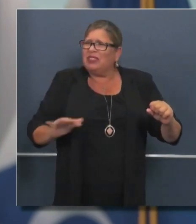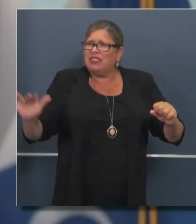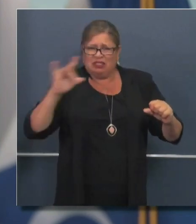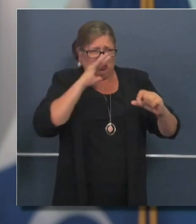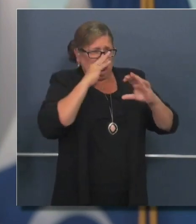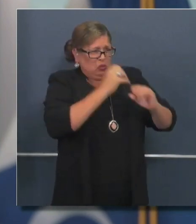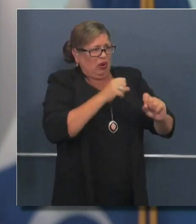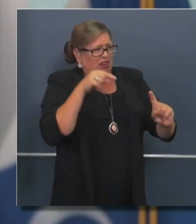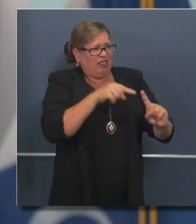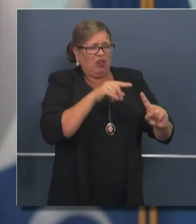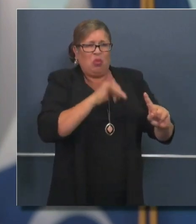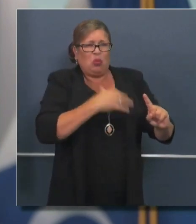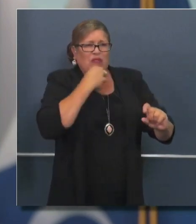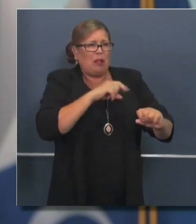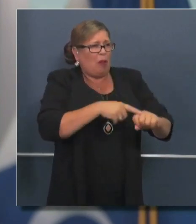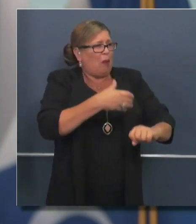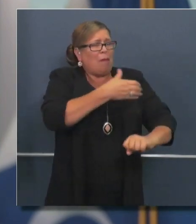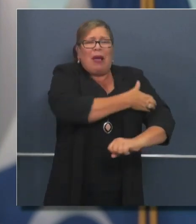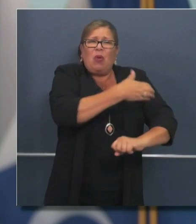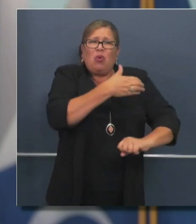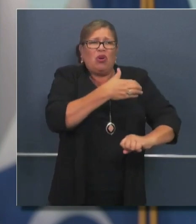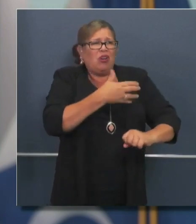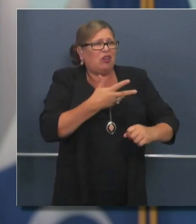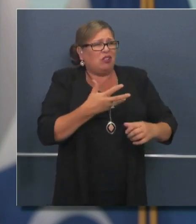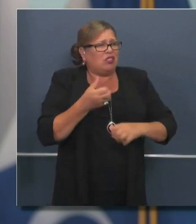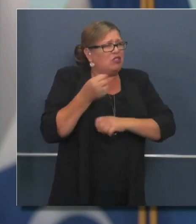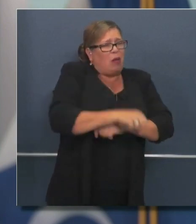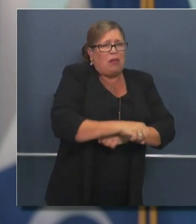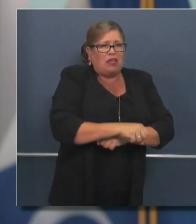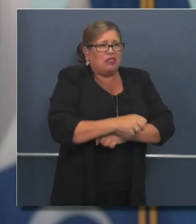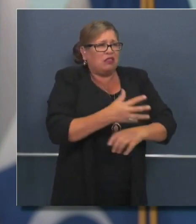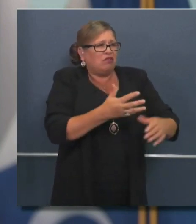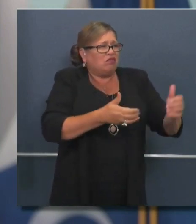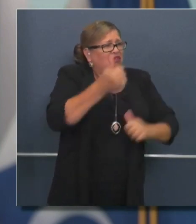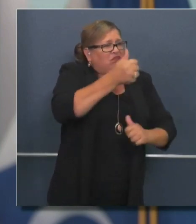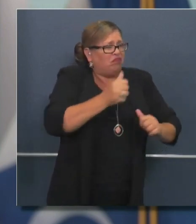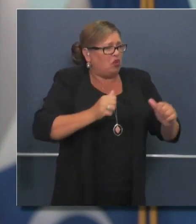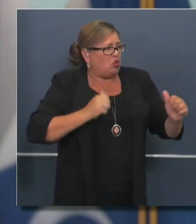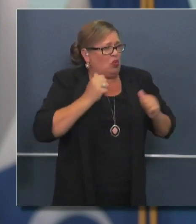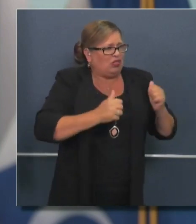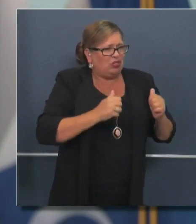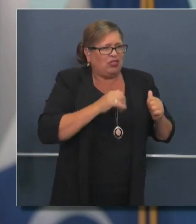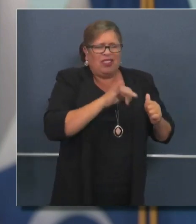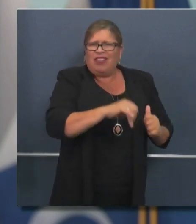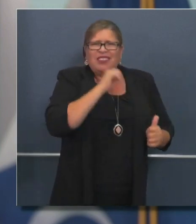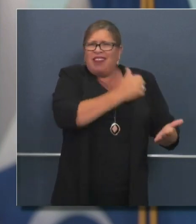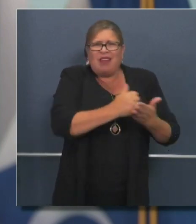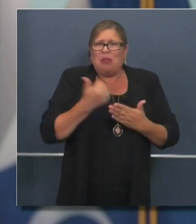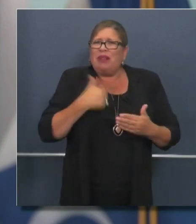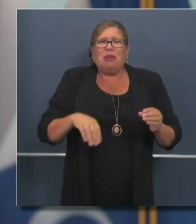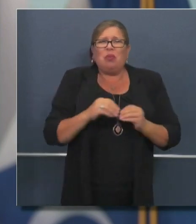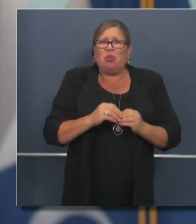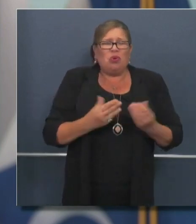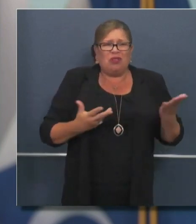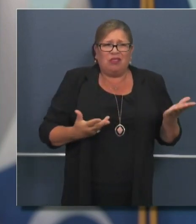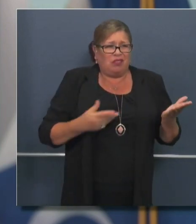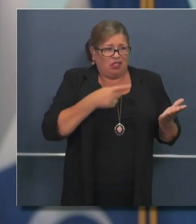not serving us anymore. Power, dominance, and aggression over